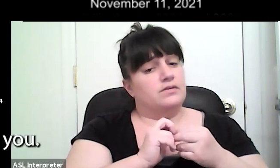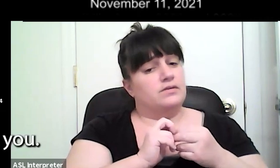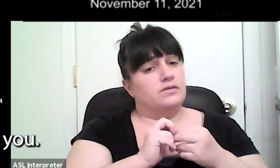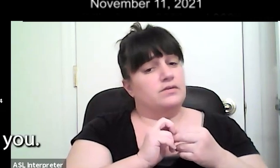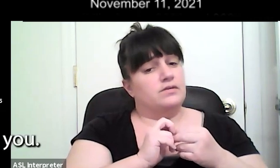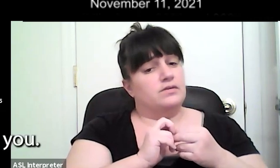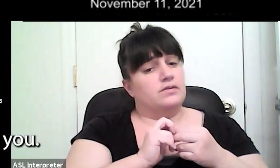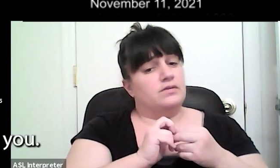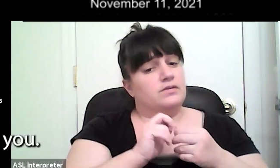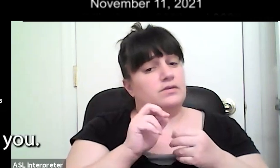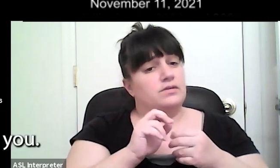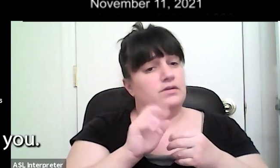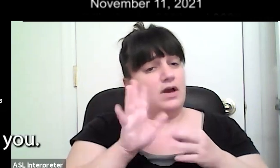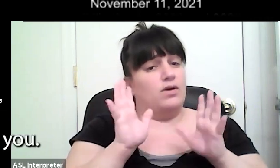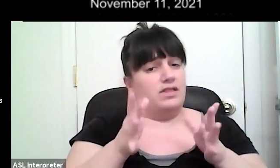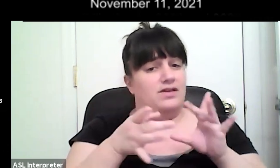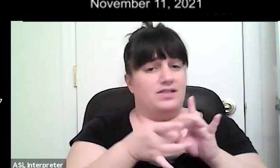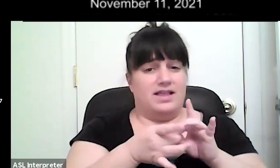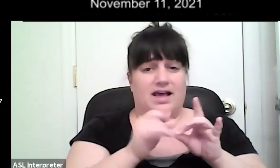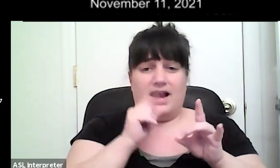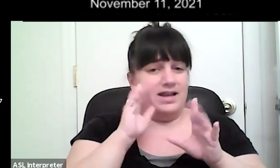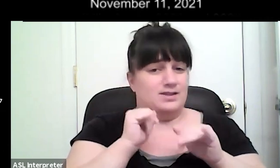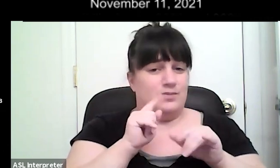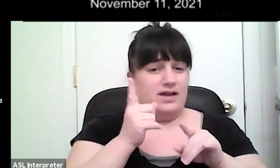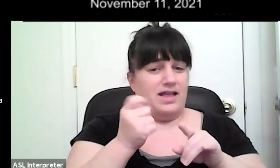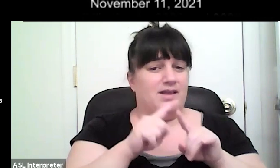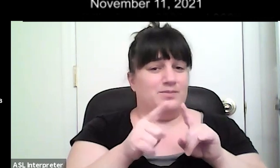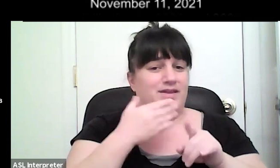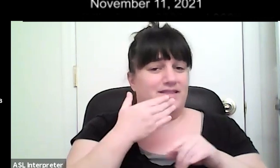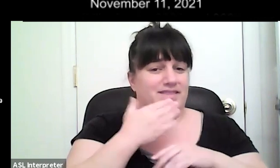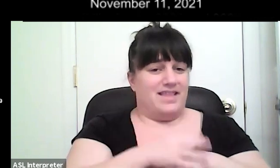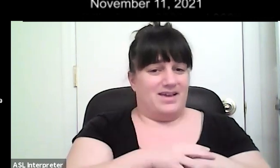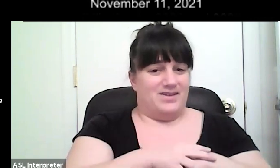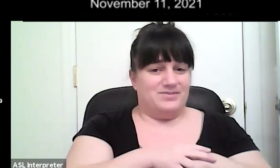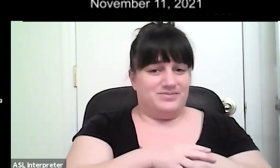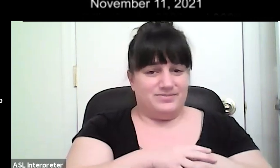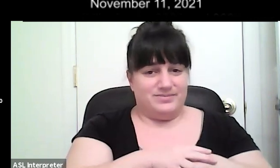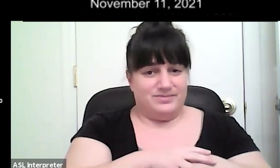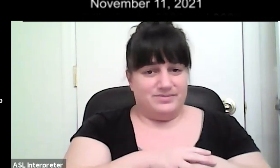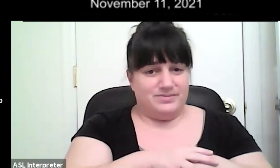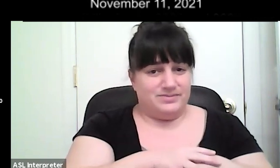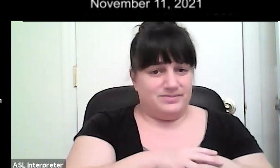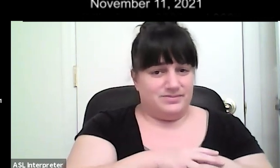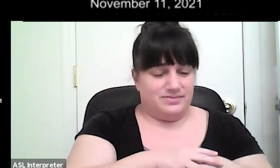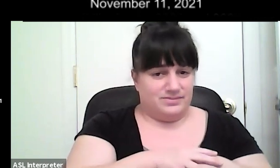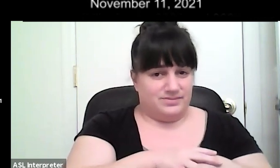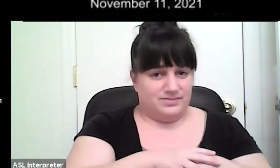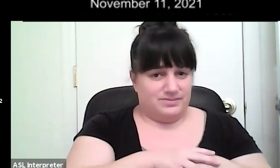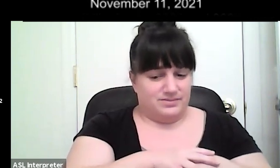I will leave the link. I wasn't expecting this, but thank you. I appreciate the interest a lot.